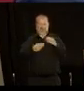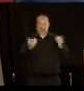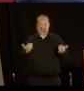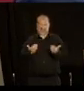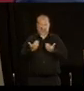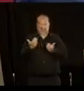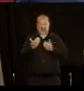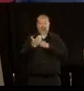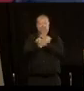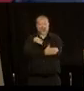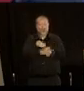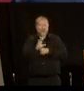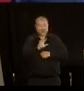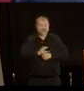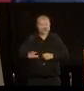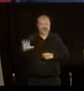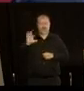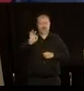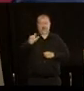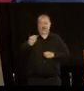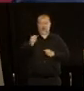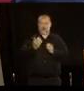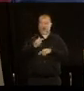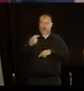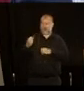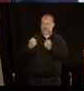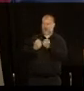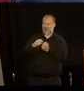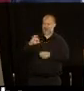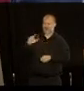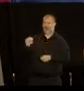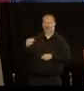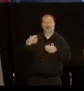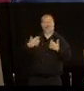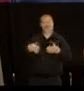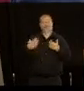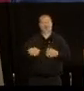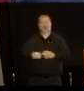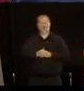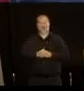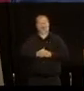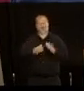in the nation. And it's a Florida-grown one supported by our state.